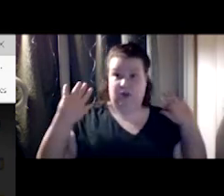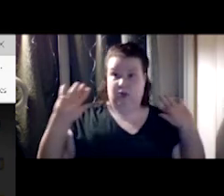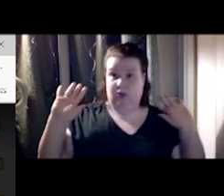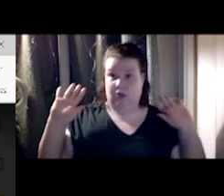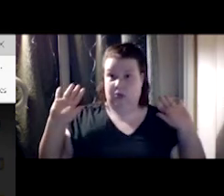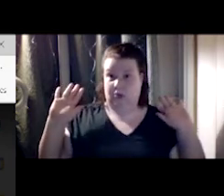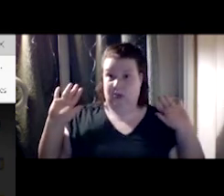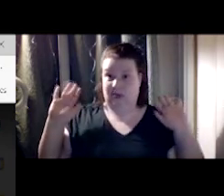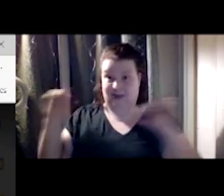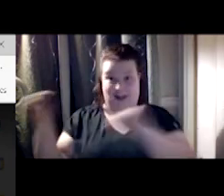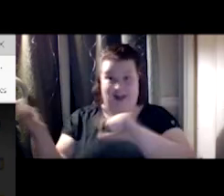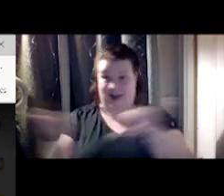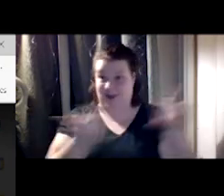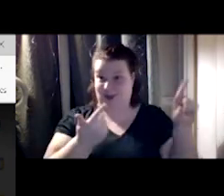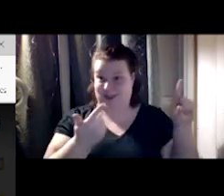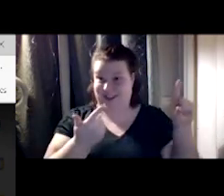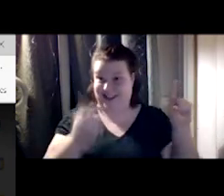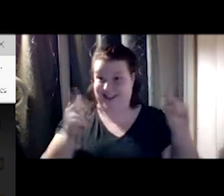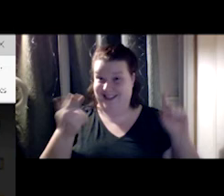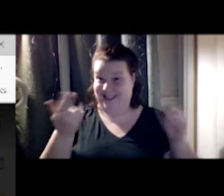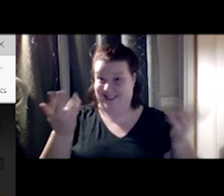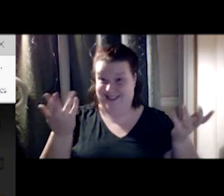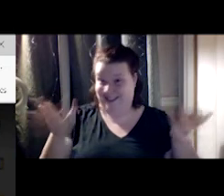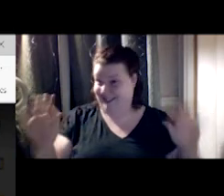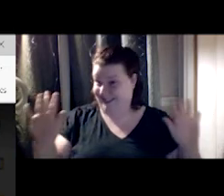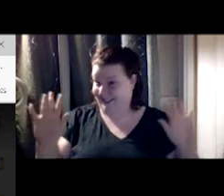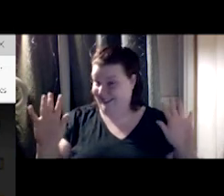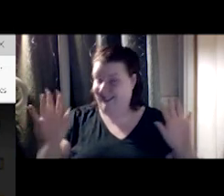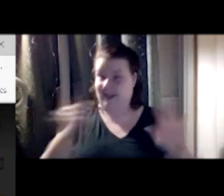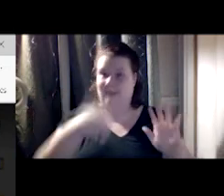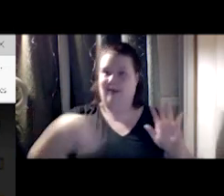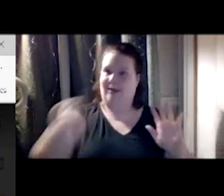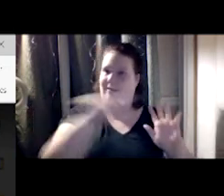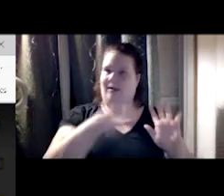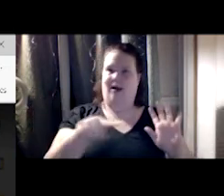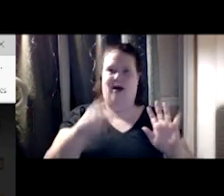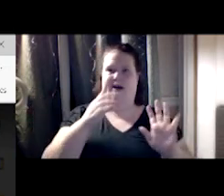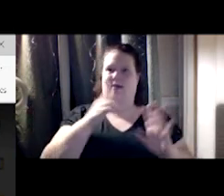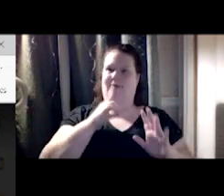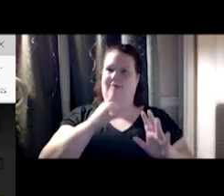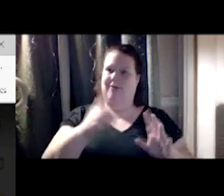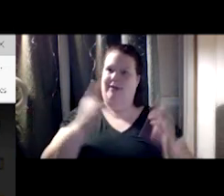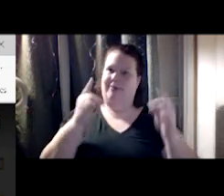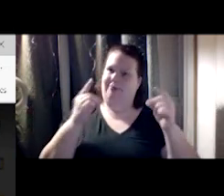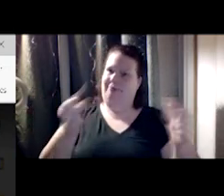Is that everyone? I have such an efficient group. This is wonderful.